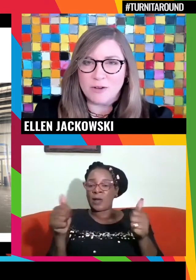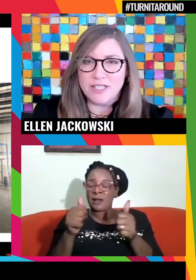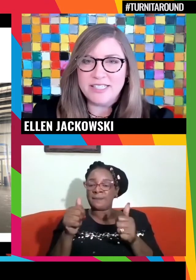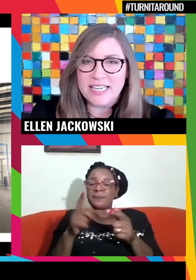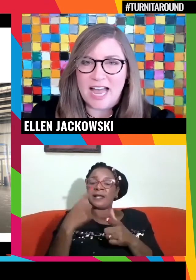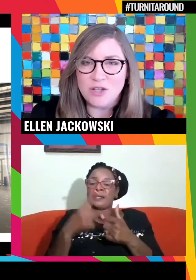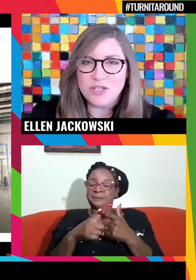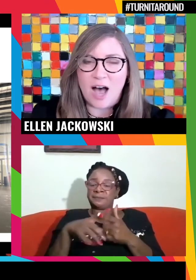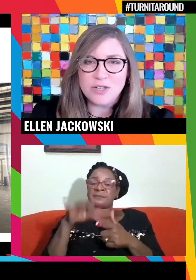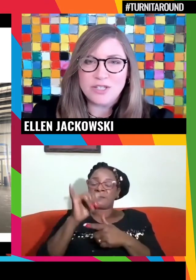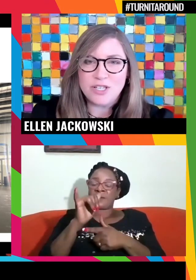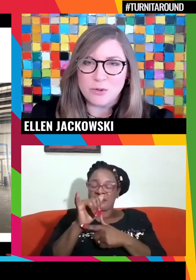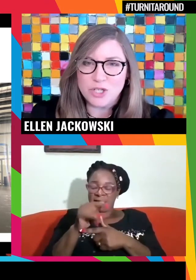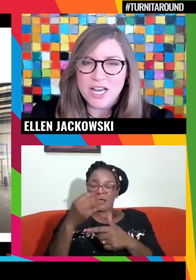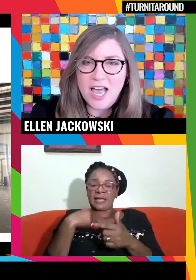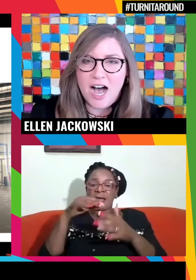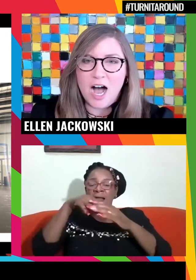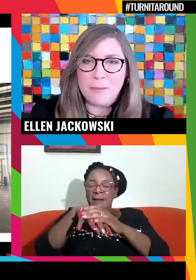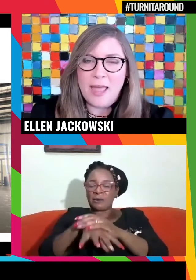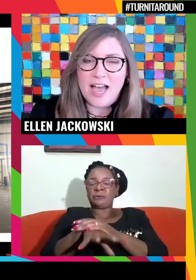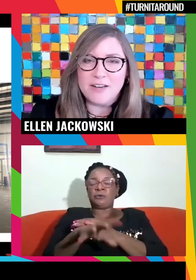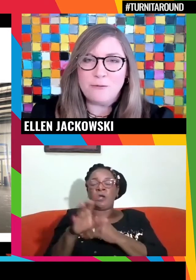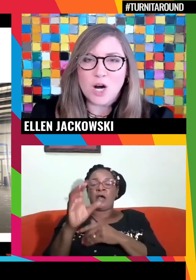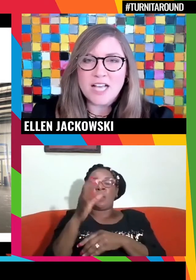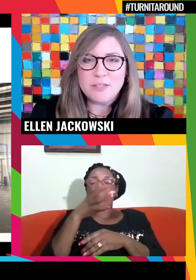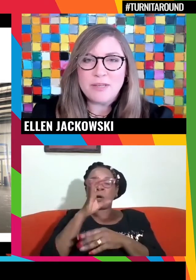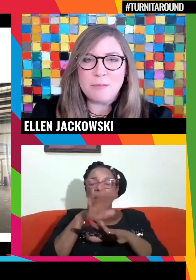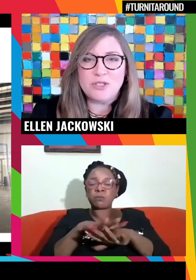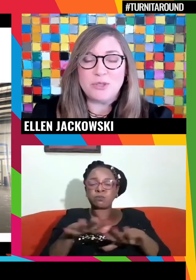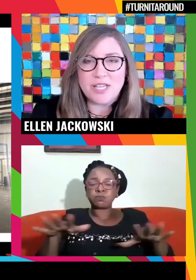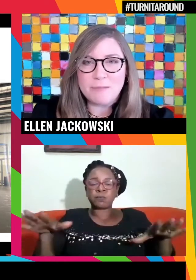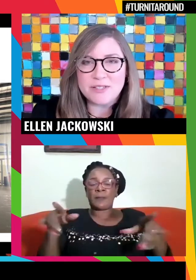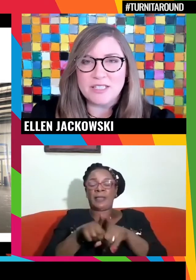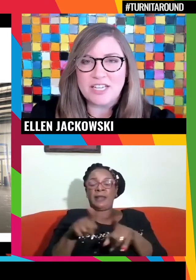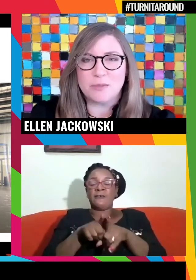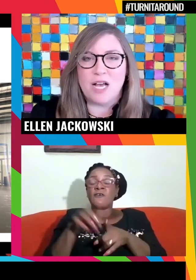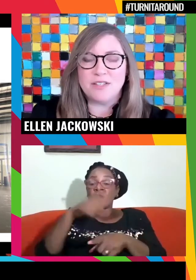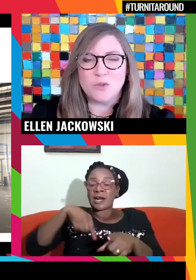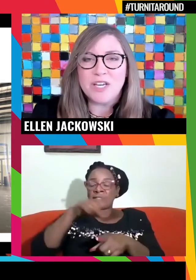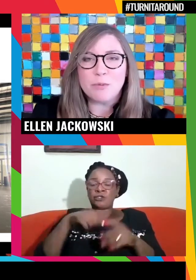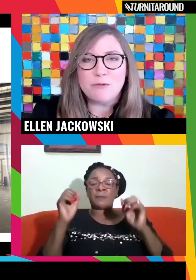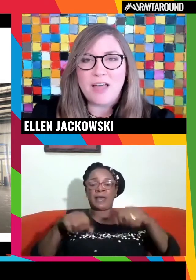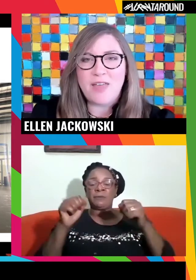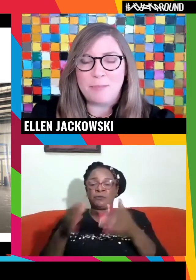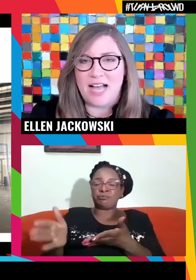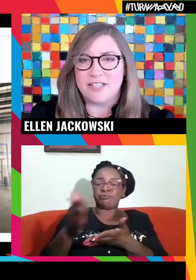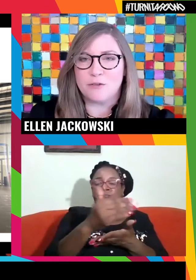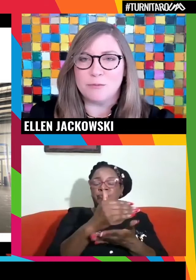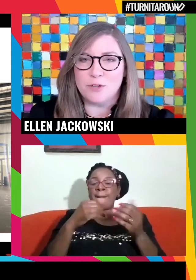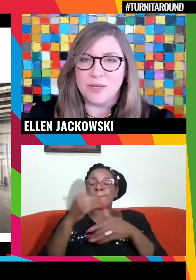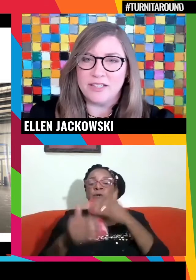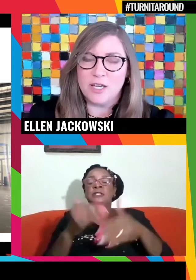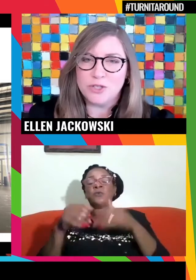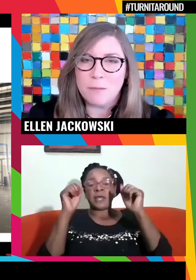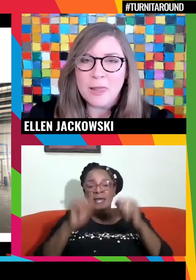the ground into canals, out into the ocean. And for us to be able to set up this collection process, we can prevent that plastic